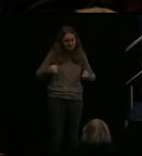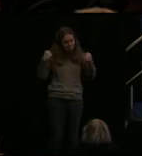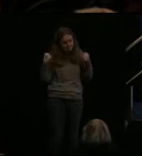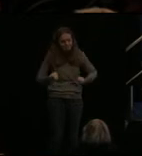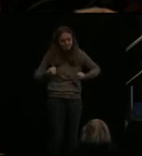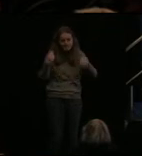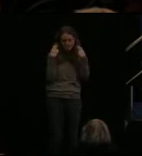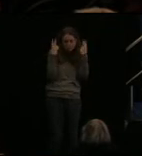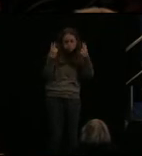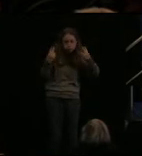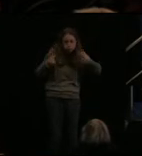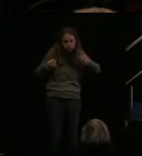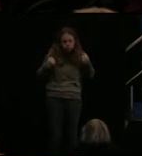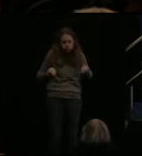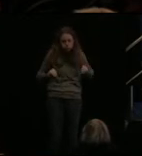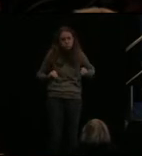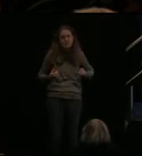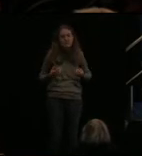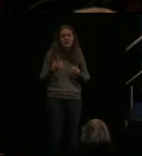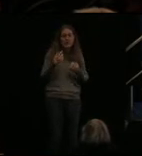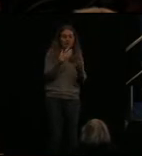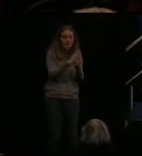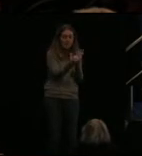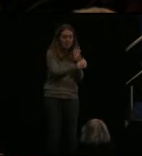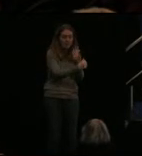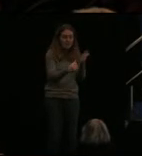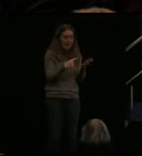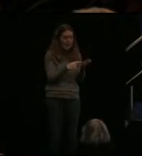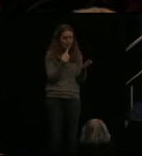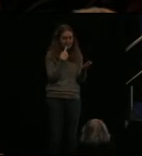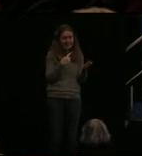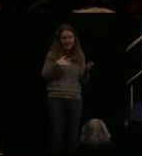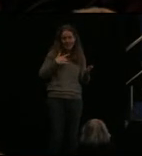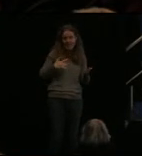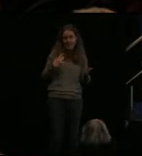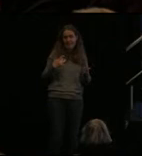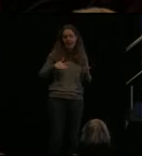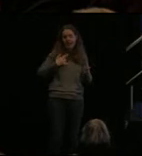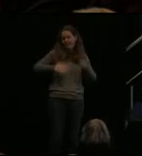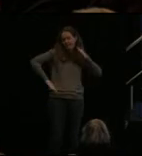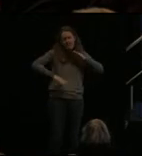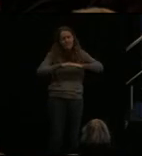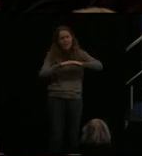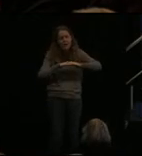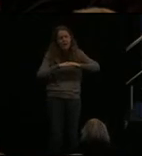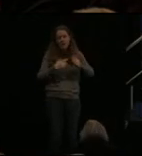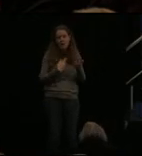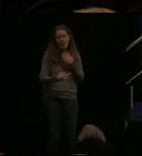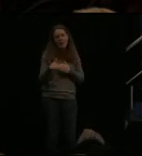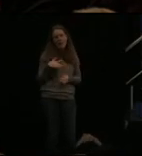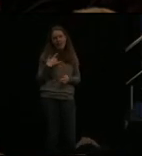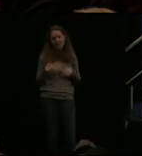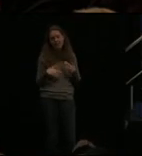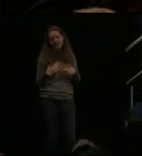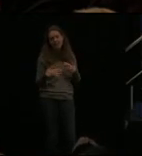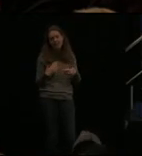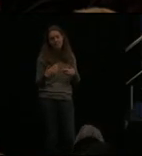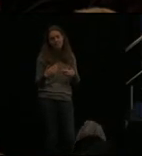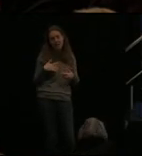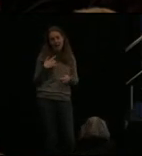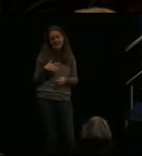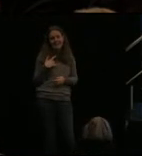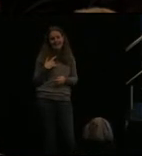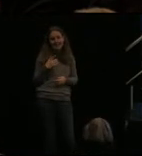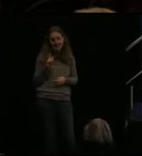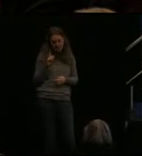proactive. You know, the Bible talks about living life to the full, not just existing, but living life to the